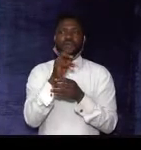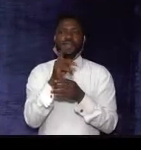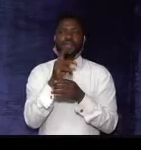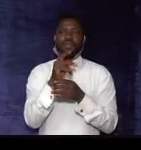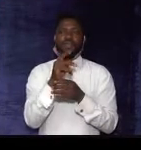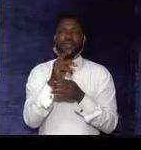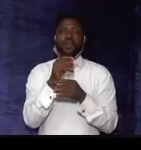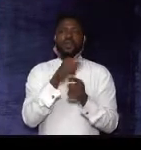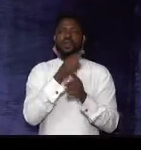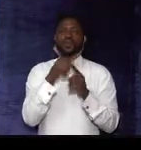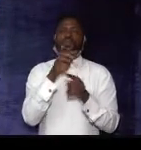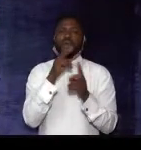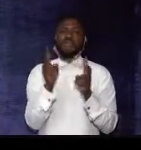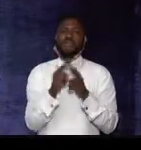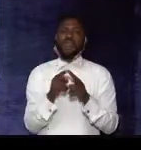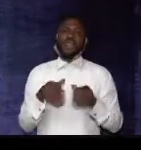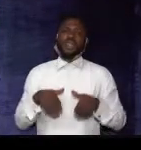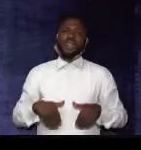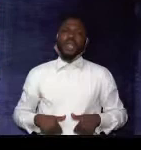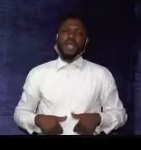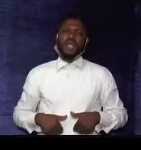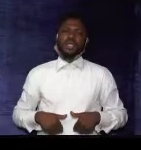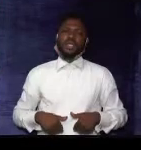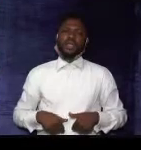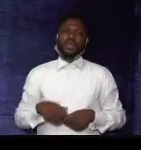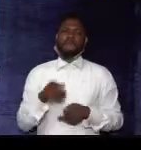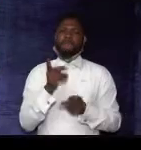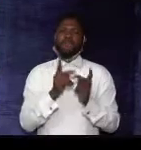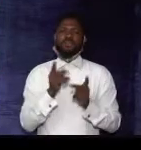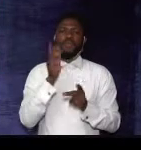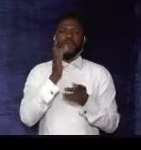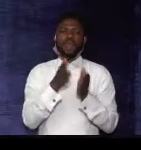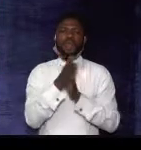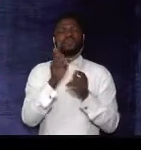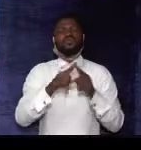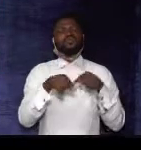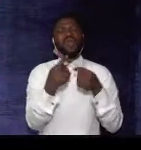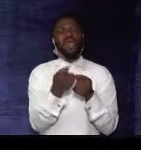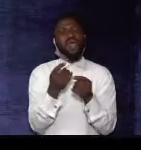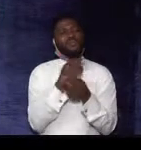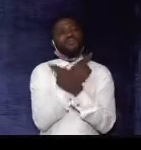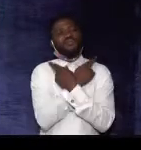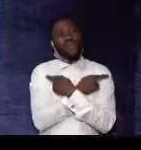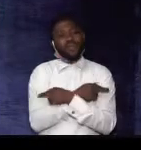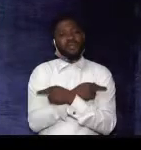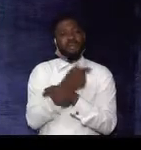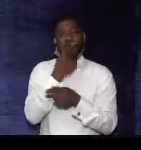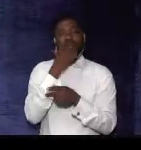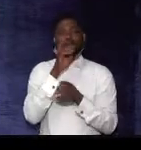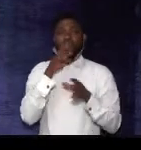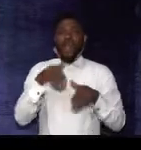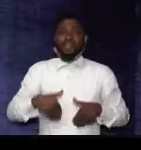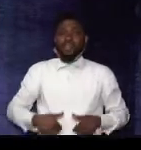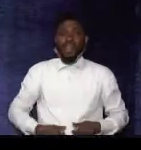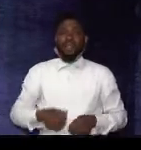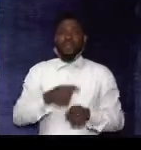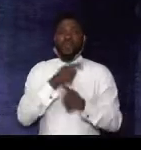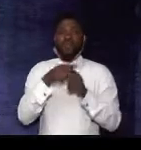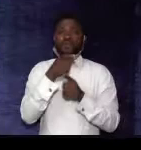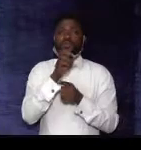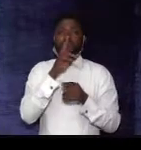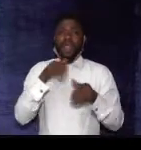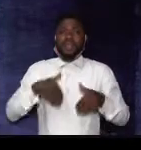fatigue. Sometimes when you are very tired, people will ask you go and rest because they know that you are